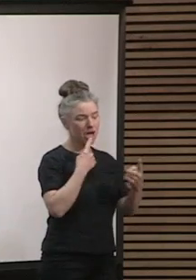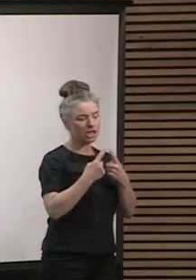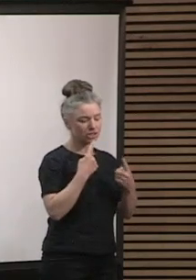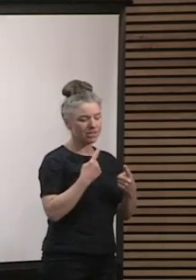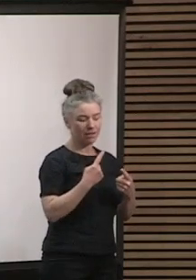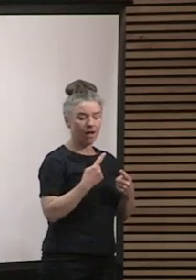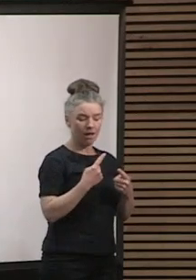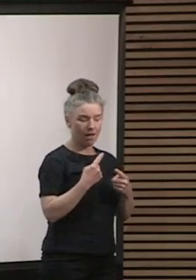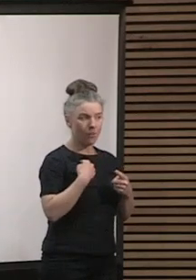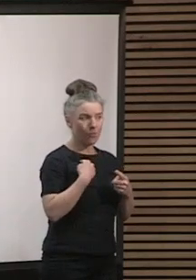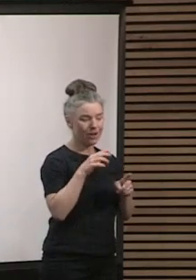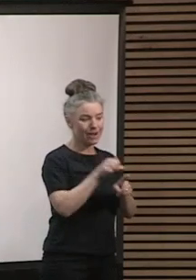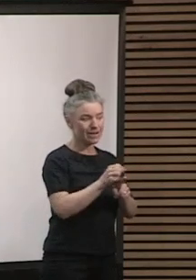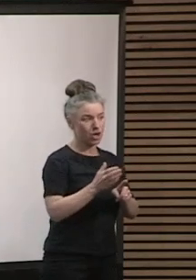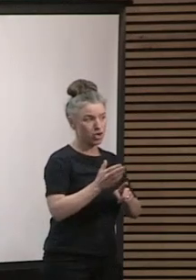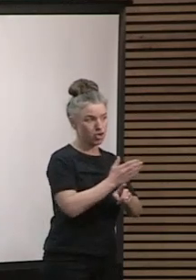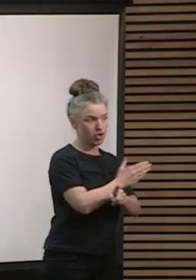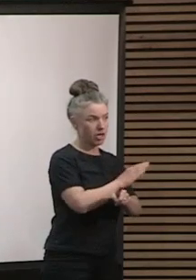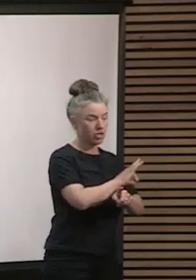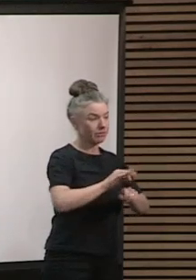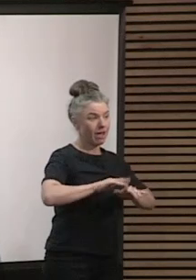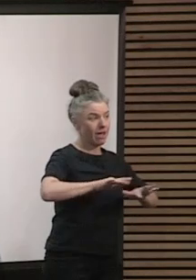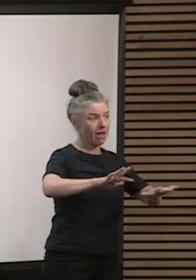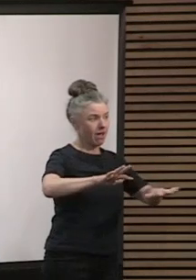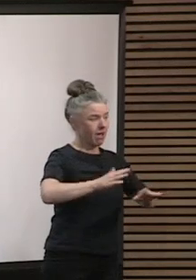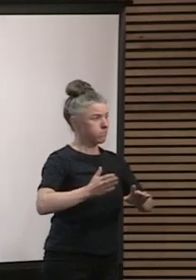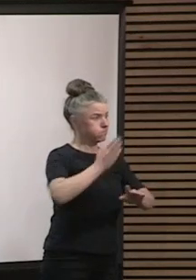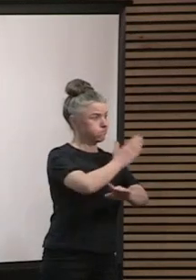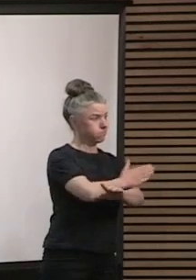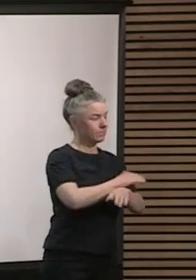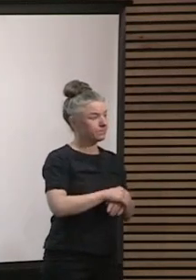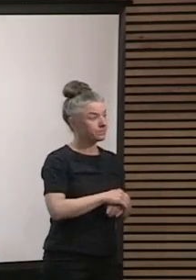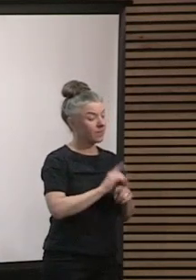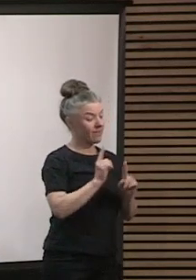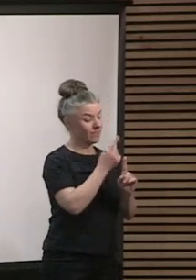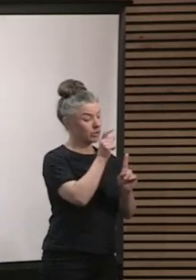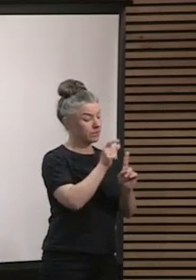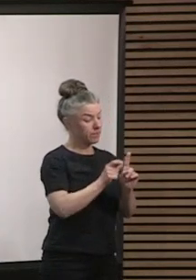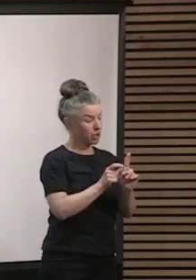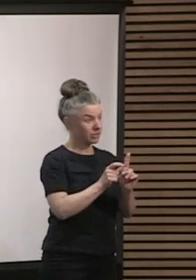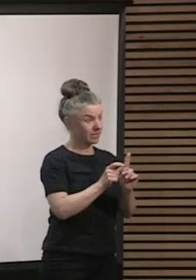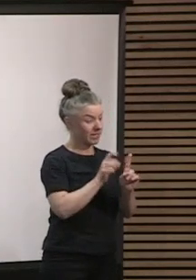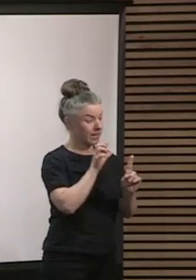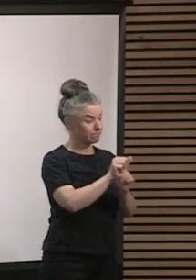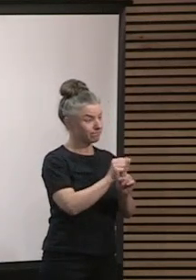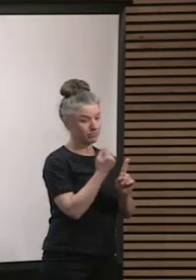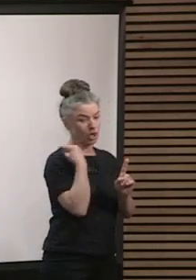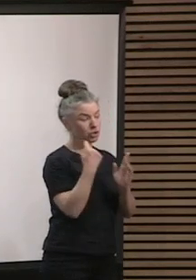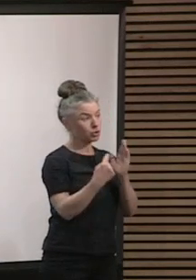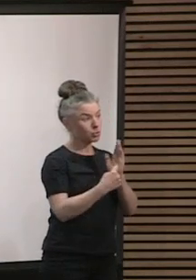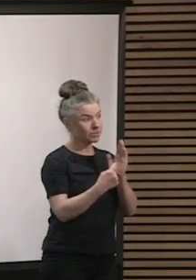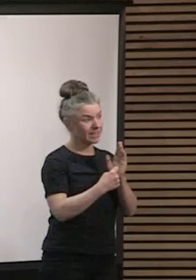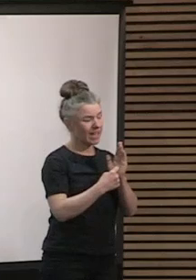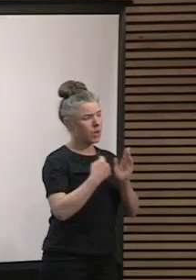its life. While the first case we identified tested positive this Tuesday,